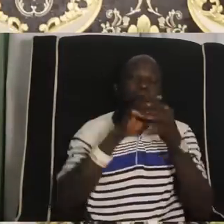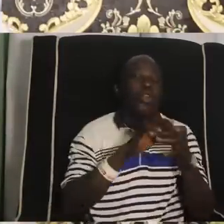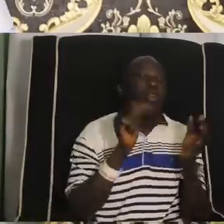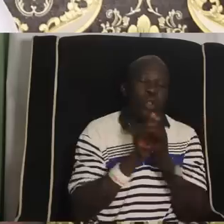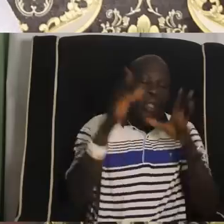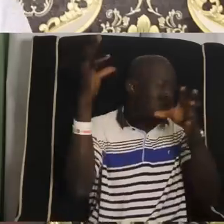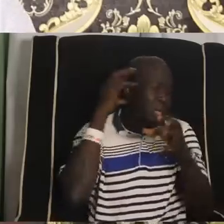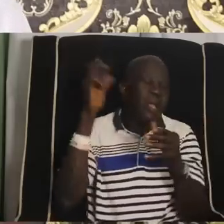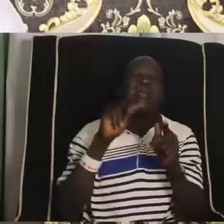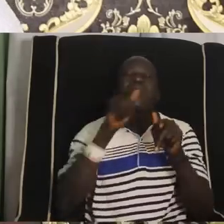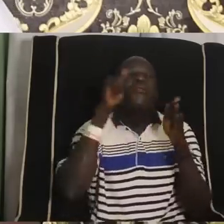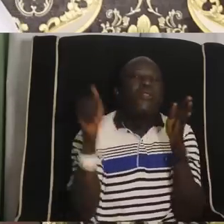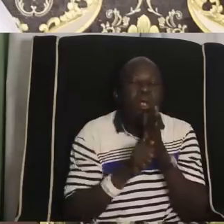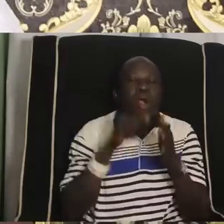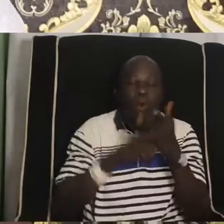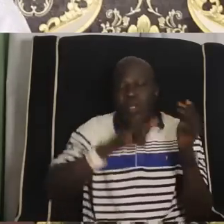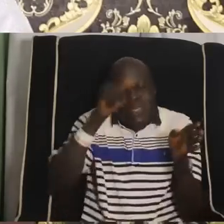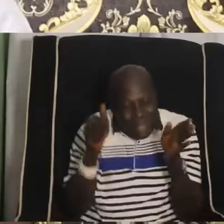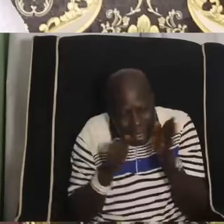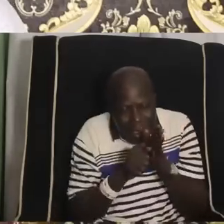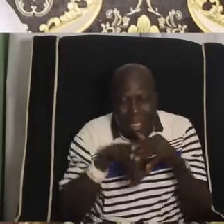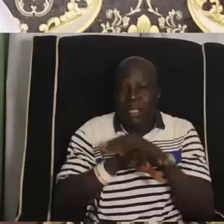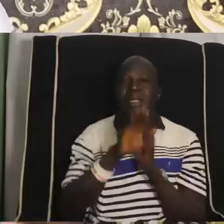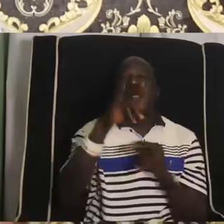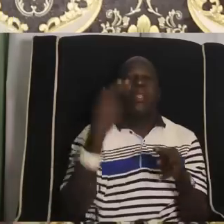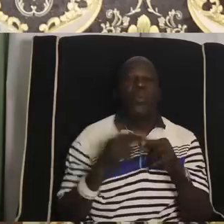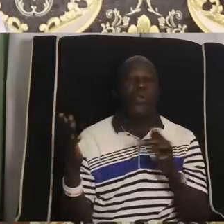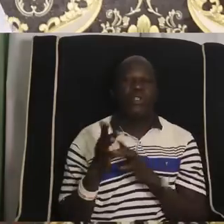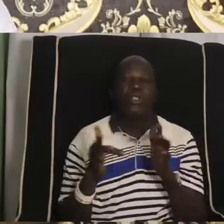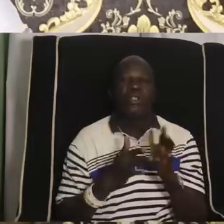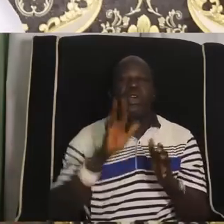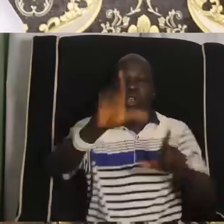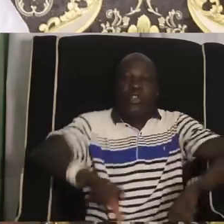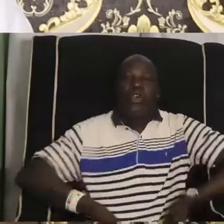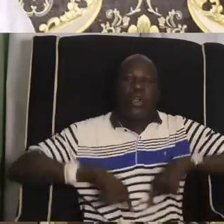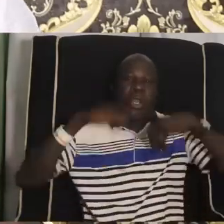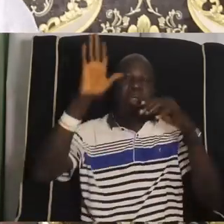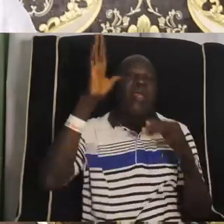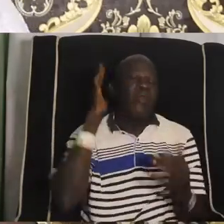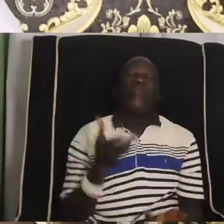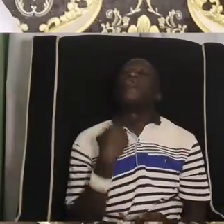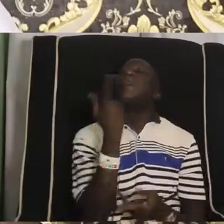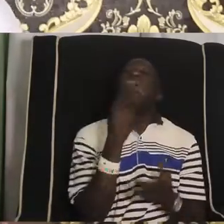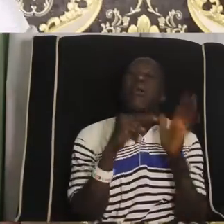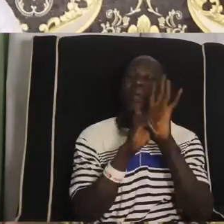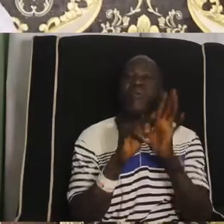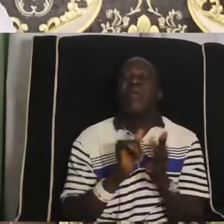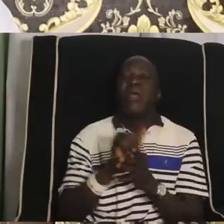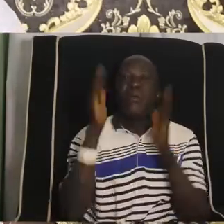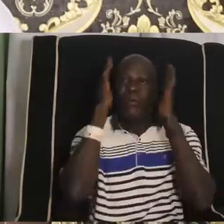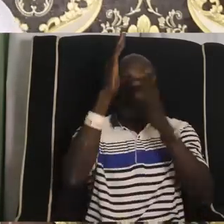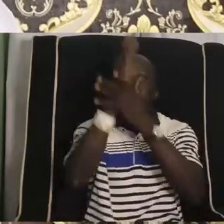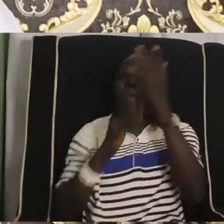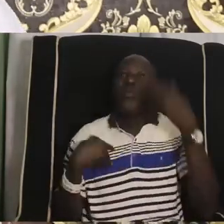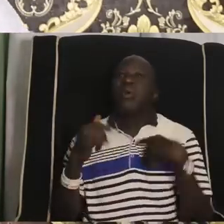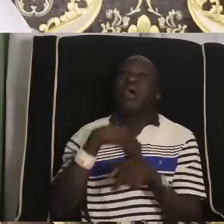asi. You see the secret. Ni masiri hada. Aye re ma fo. O ya koju se nkan to wa